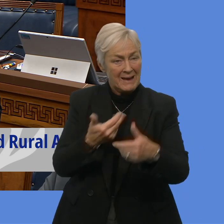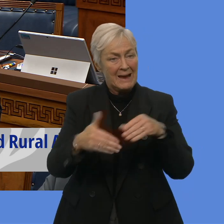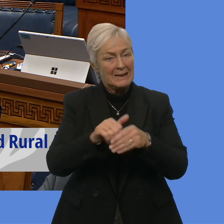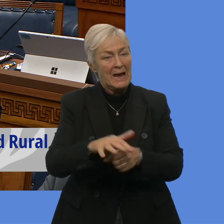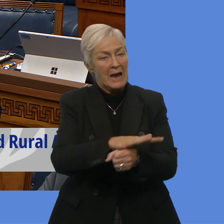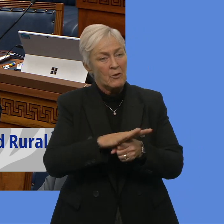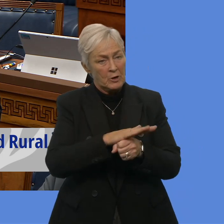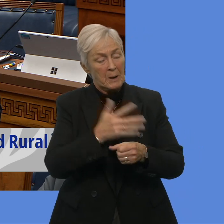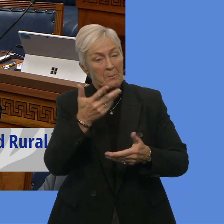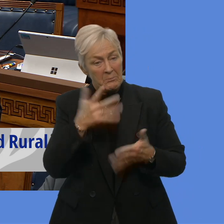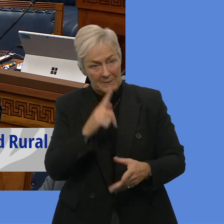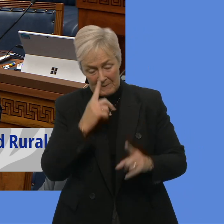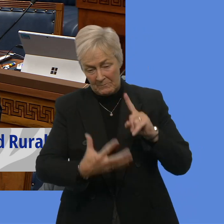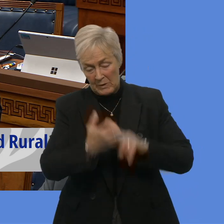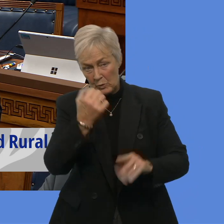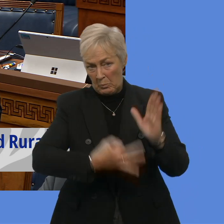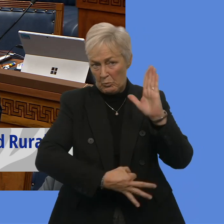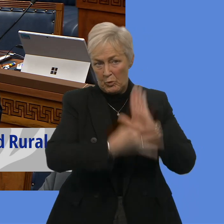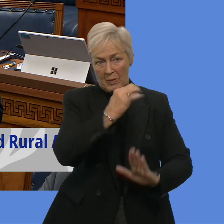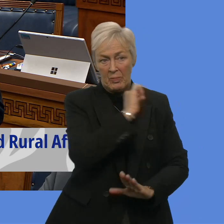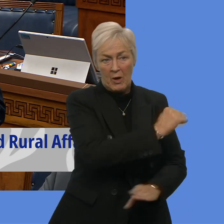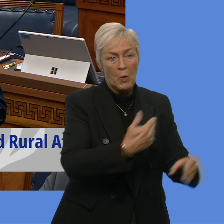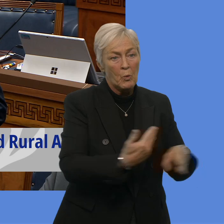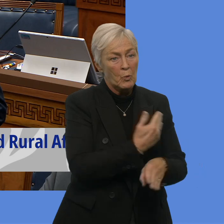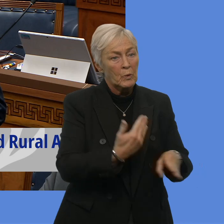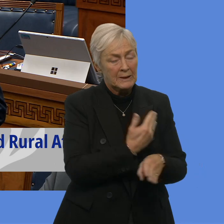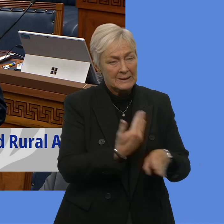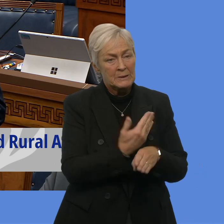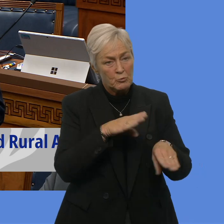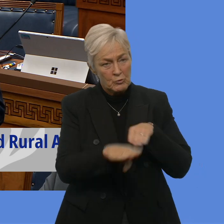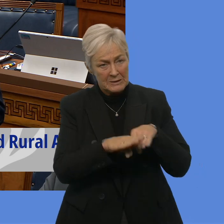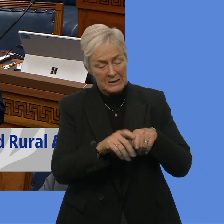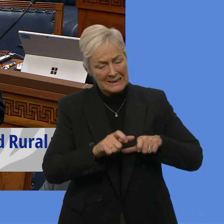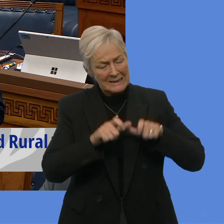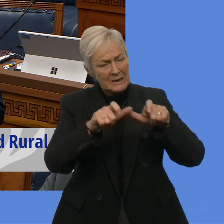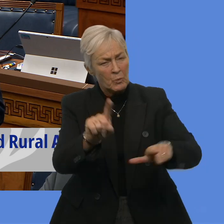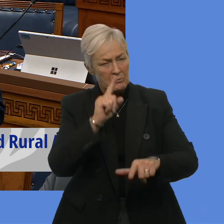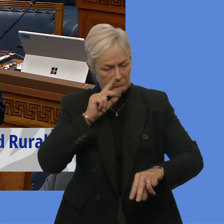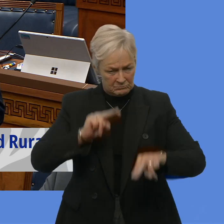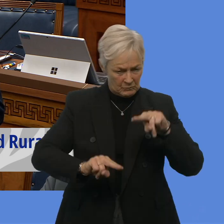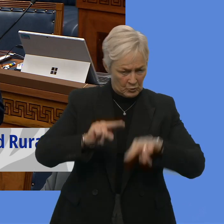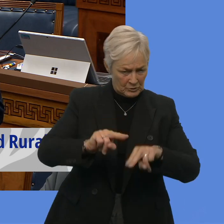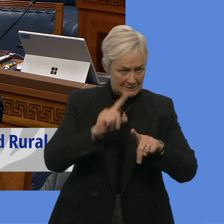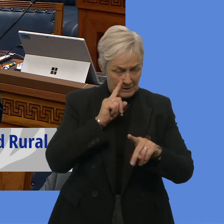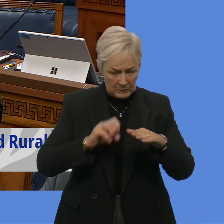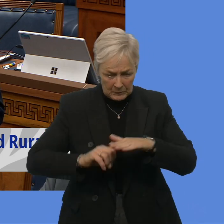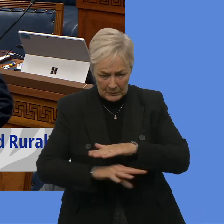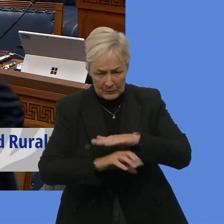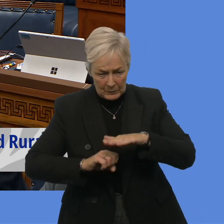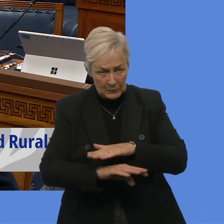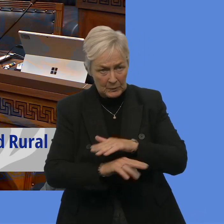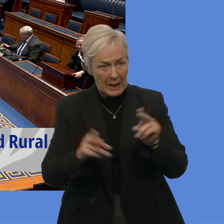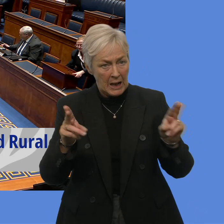who have since introduced improvements in their working practices. Continuing monitoring of the waterway has shown that pollution discharge has now